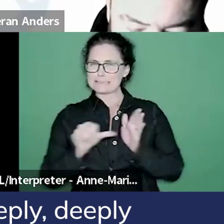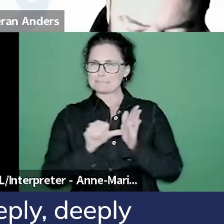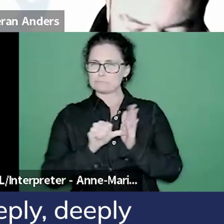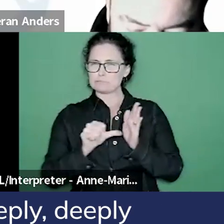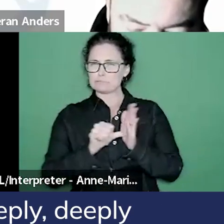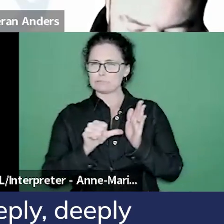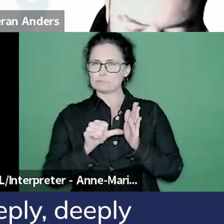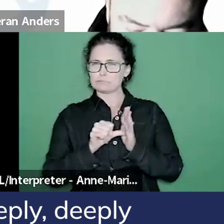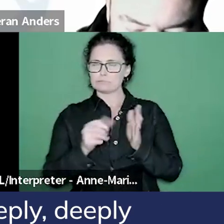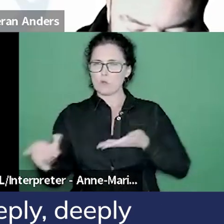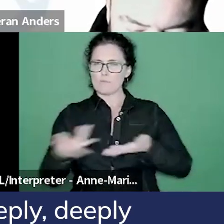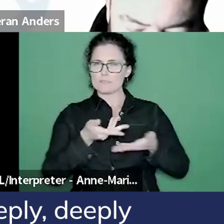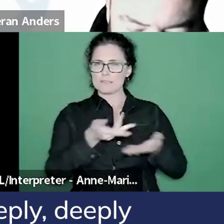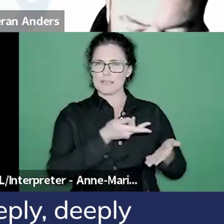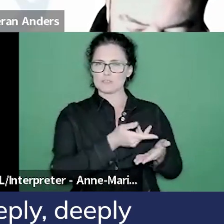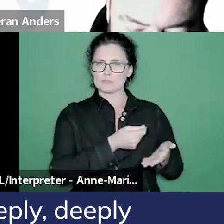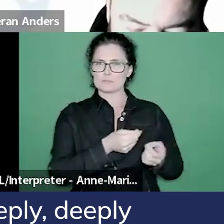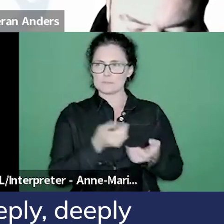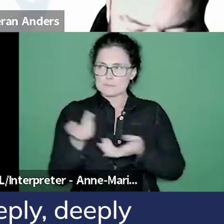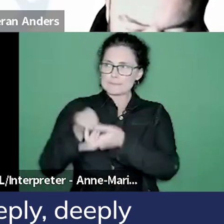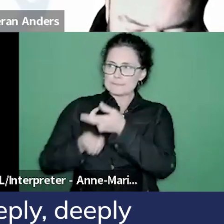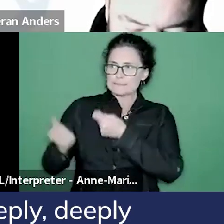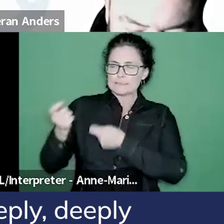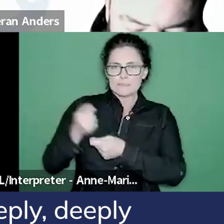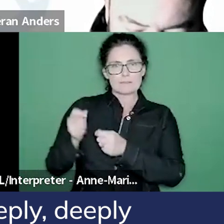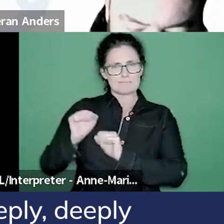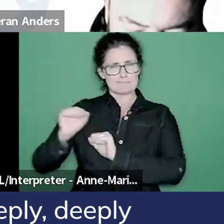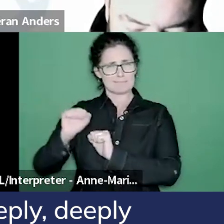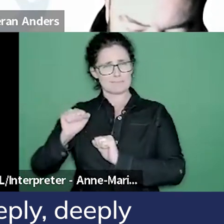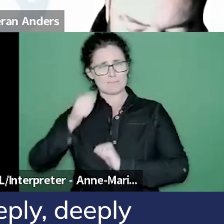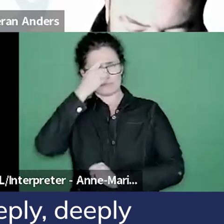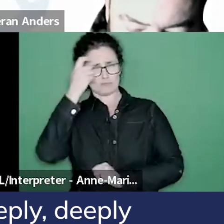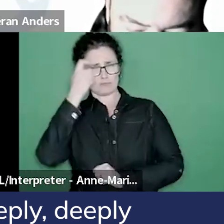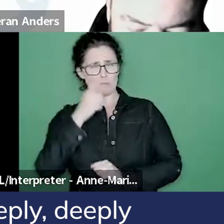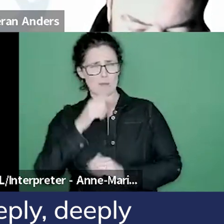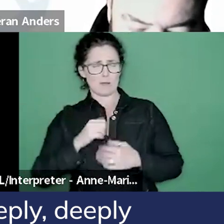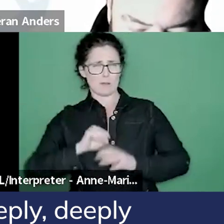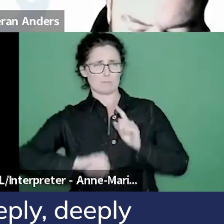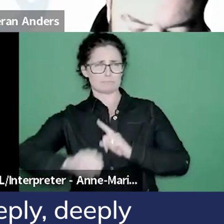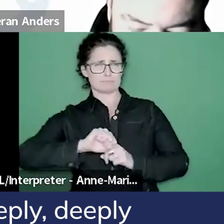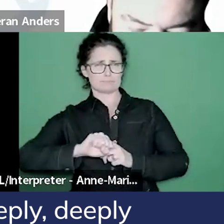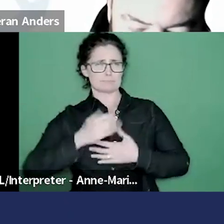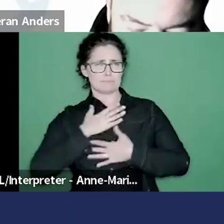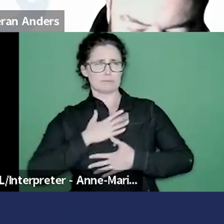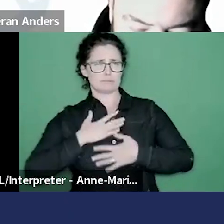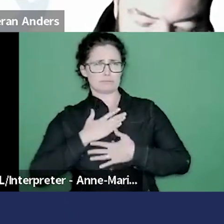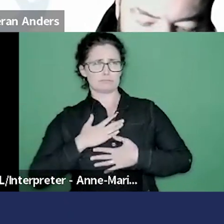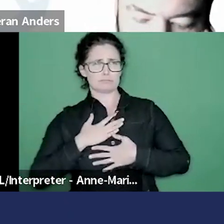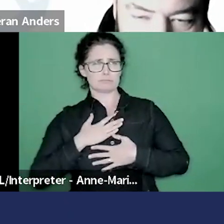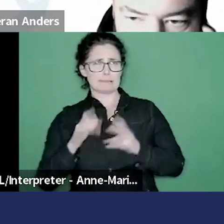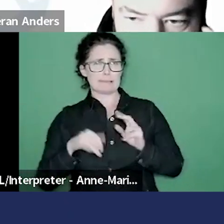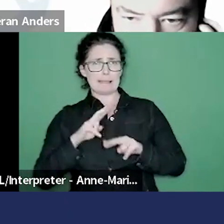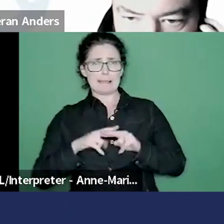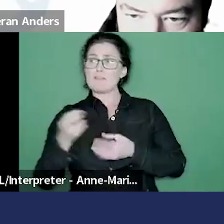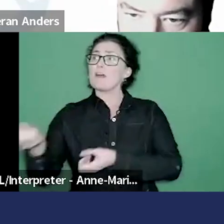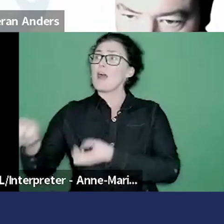people to that kind of relaying those deeply, those deeply distressing experiences if there isn't somewhere